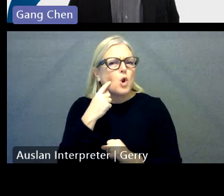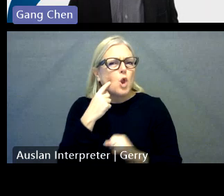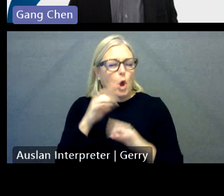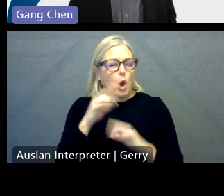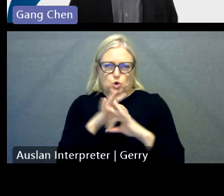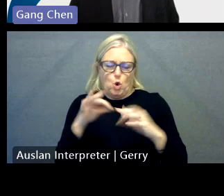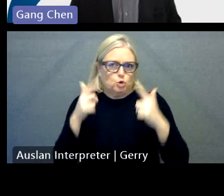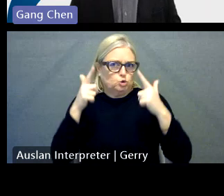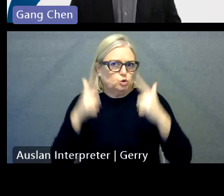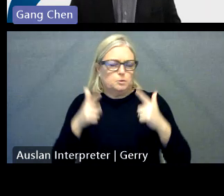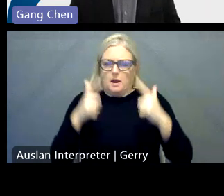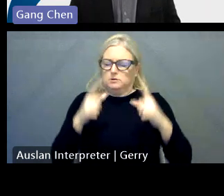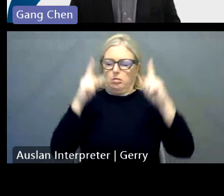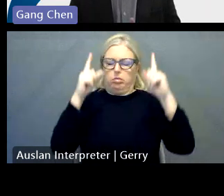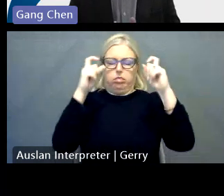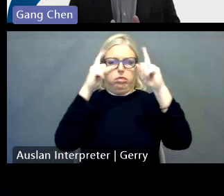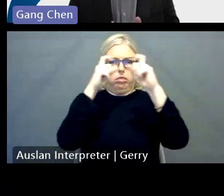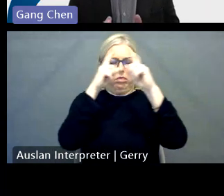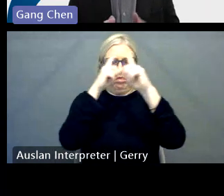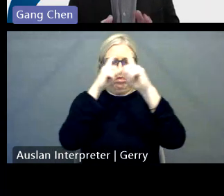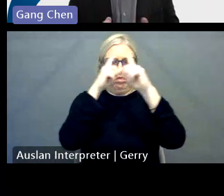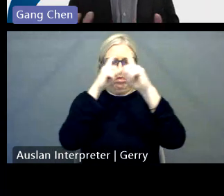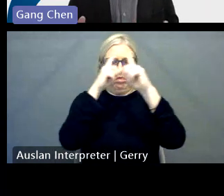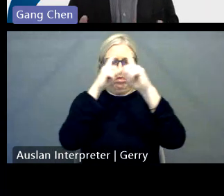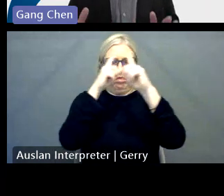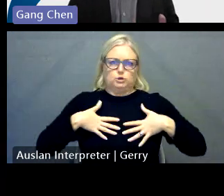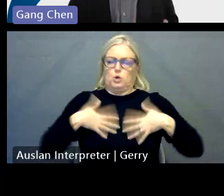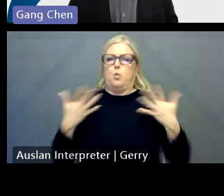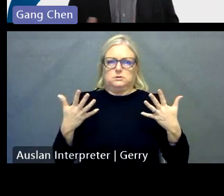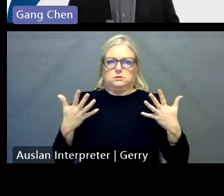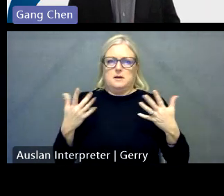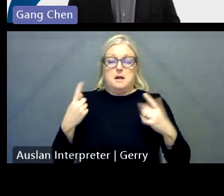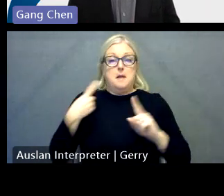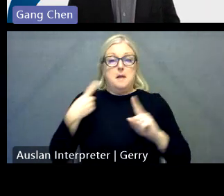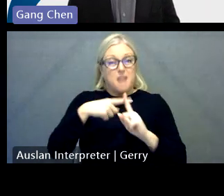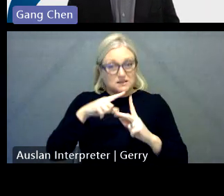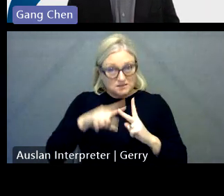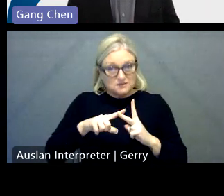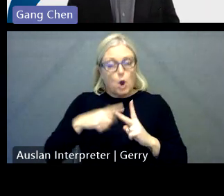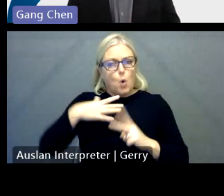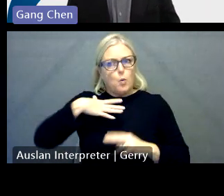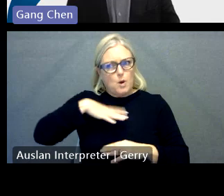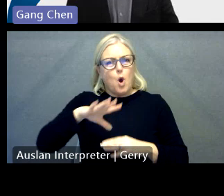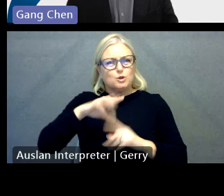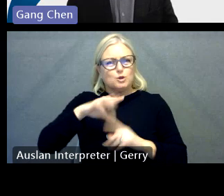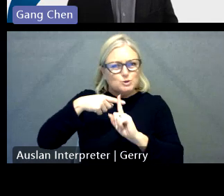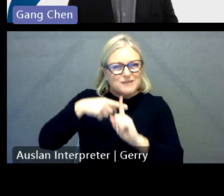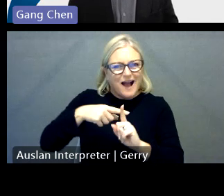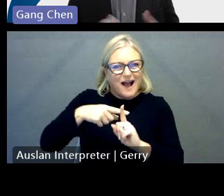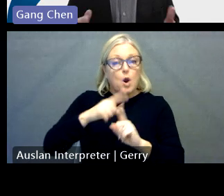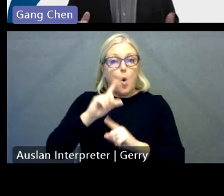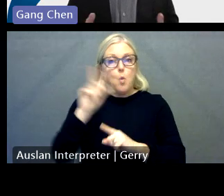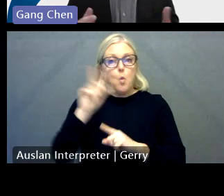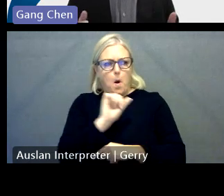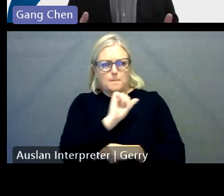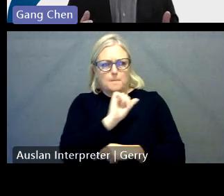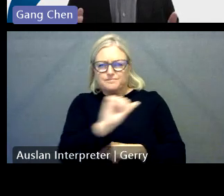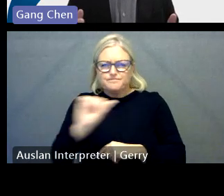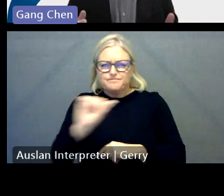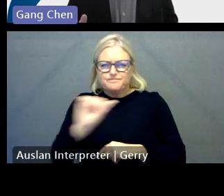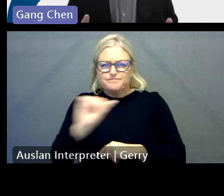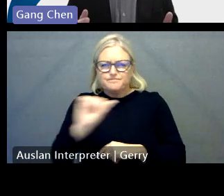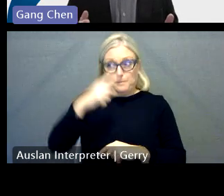that matters to different people with different type of disabilities. So this on the screen shows 10